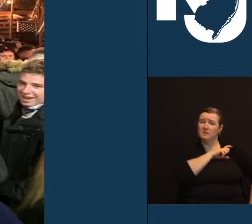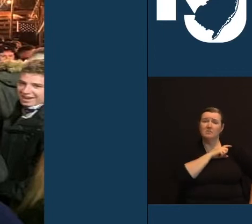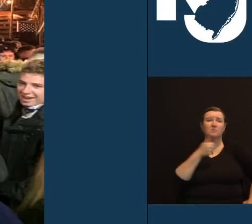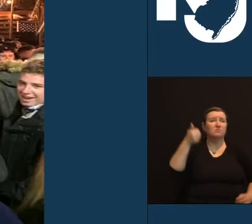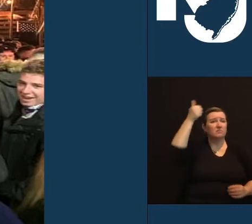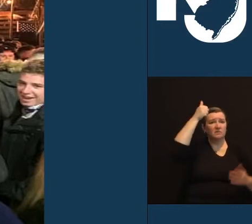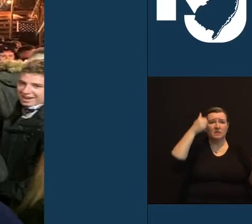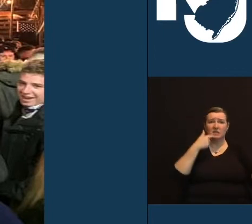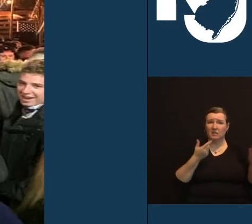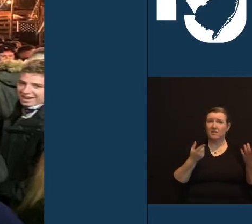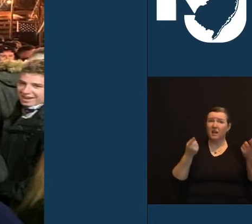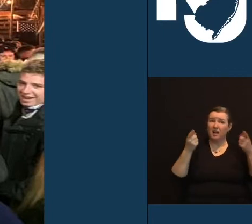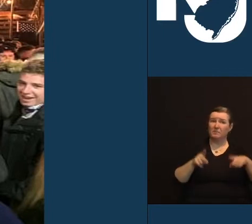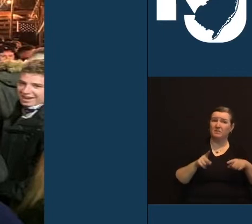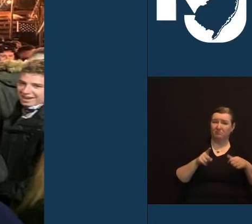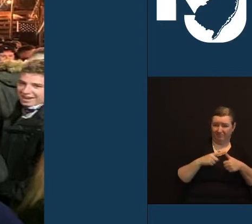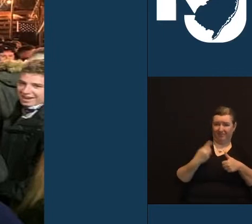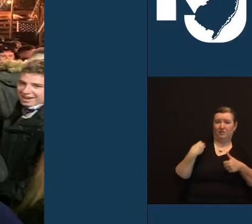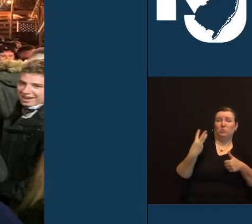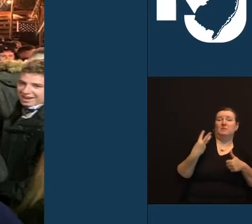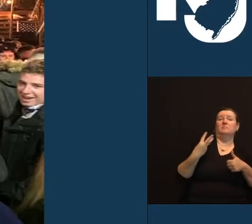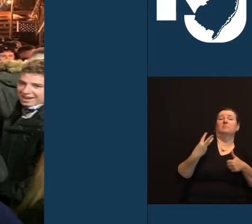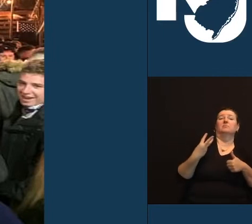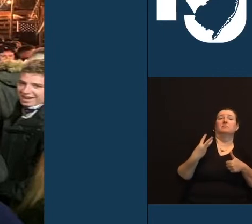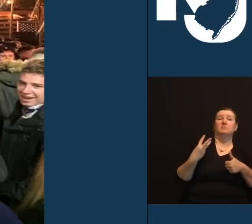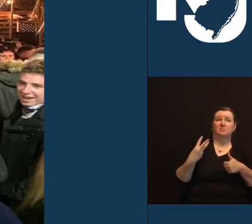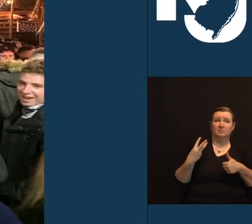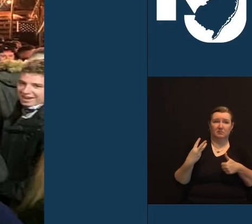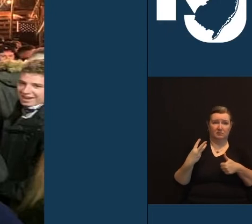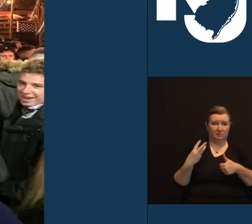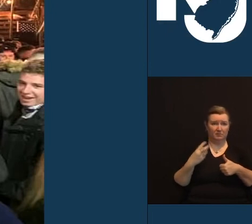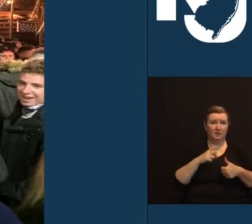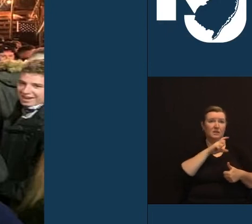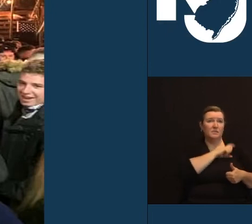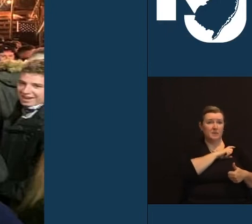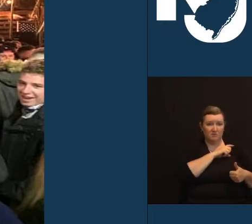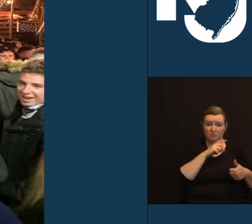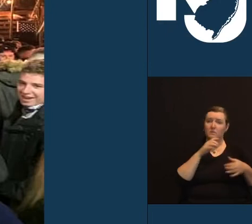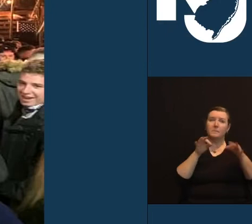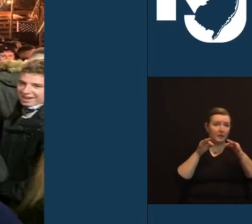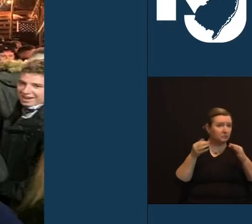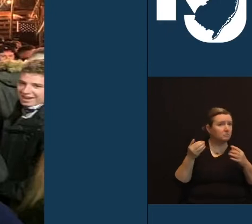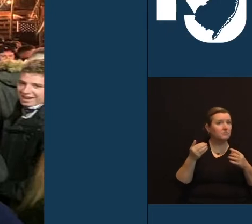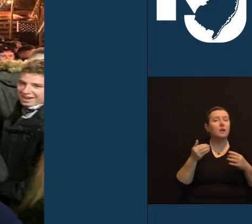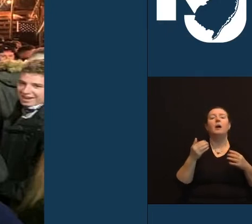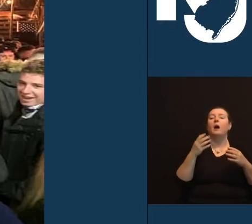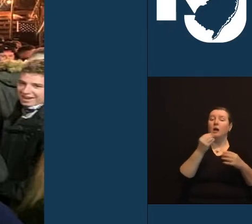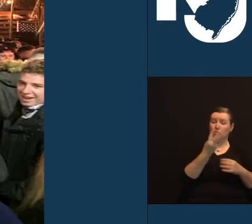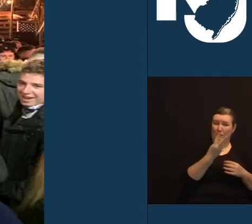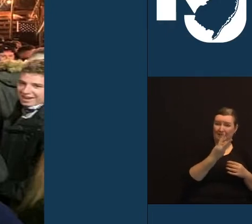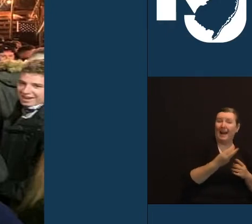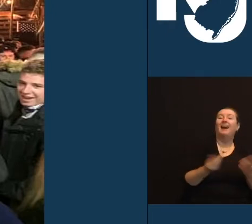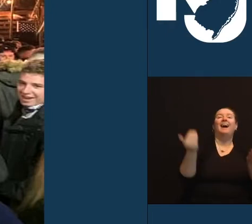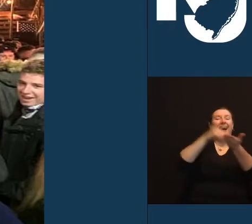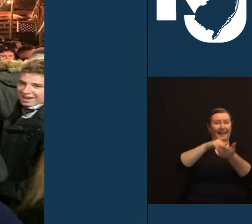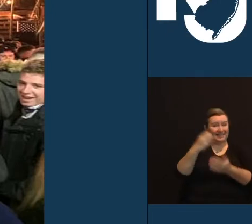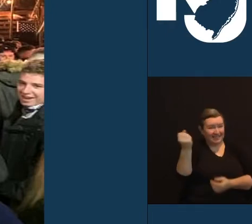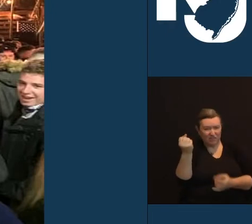just Wednesday, but I believe you're going to verify this in a few minutes. It happened again on Saturday. And they have cited the restaurant's owners